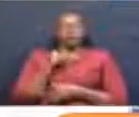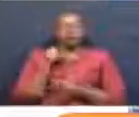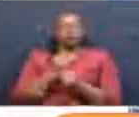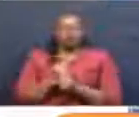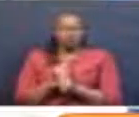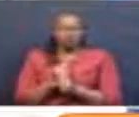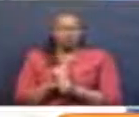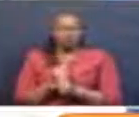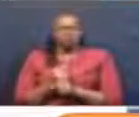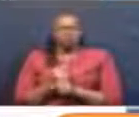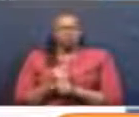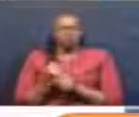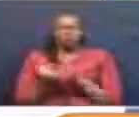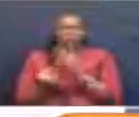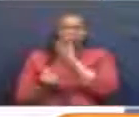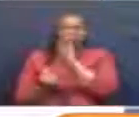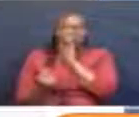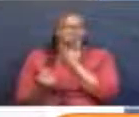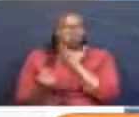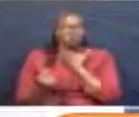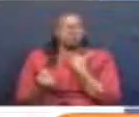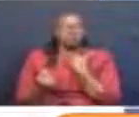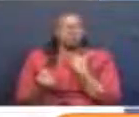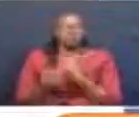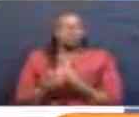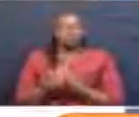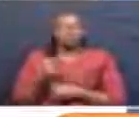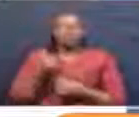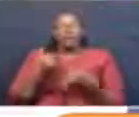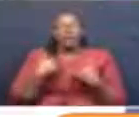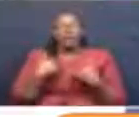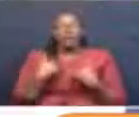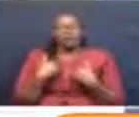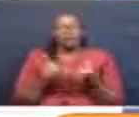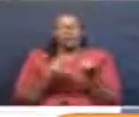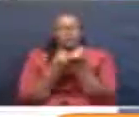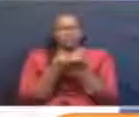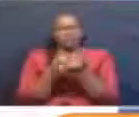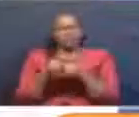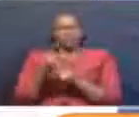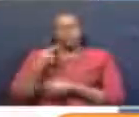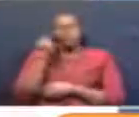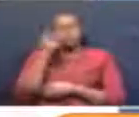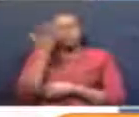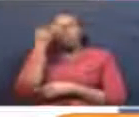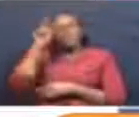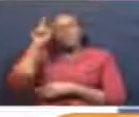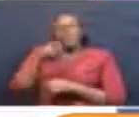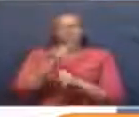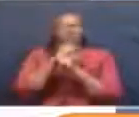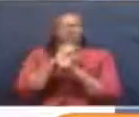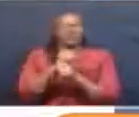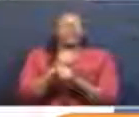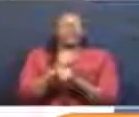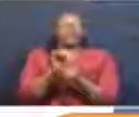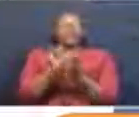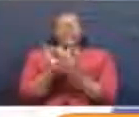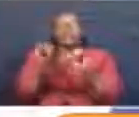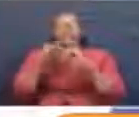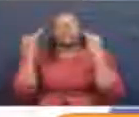do, and I can assure you, the good thing is, one, we have the goodwill. Yes. We understand why we must protect. It's